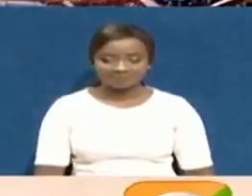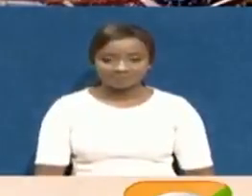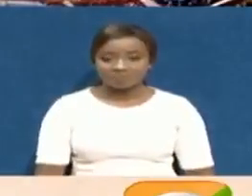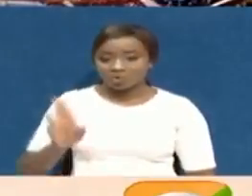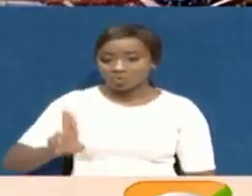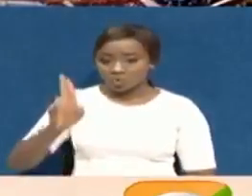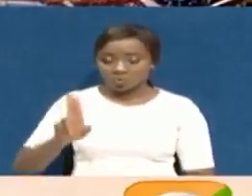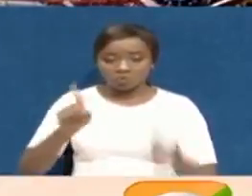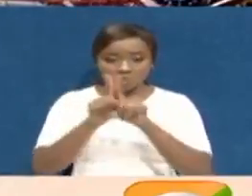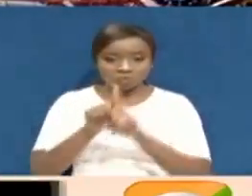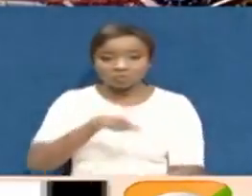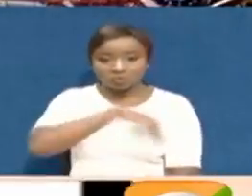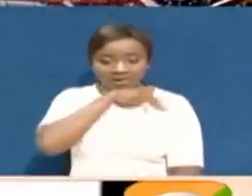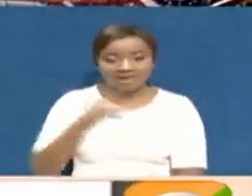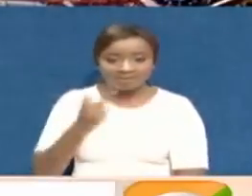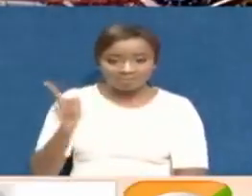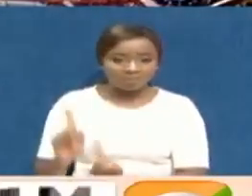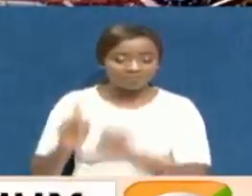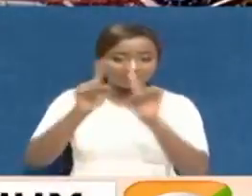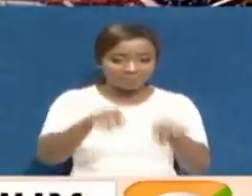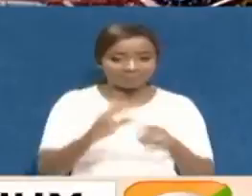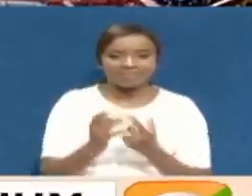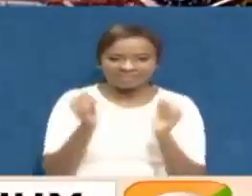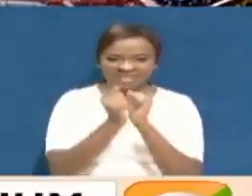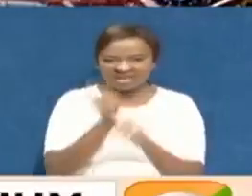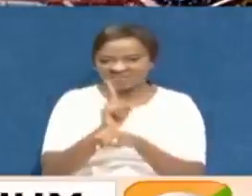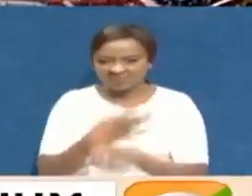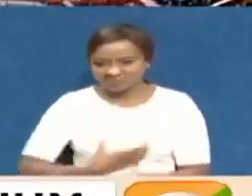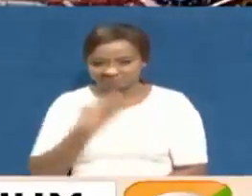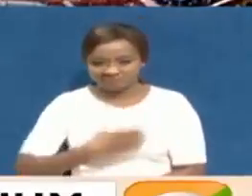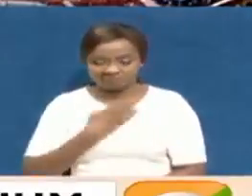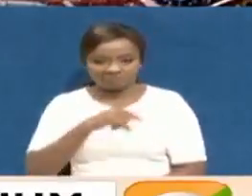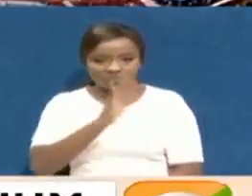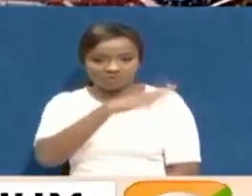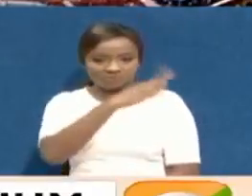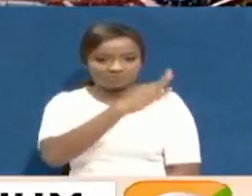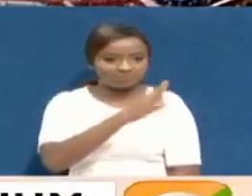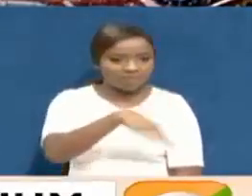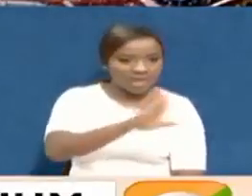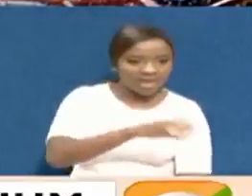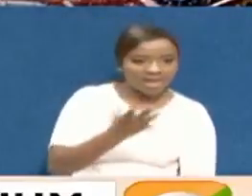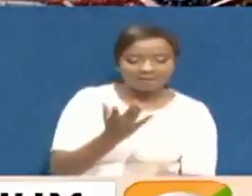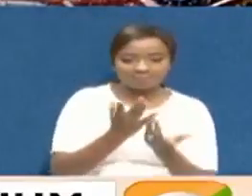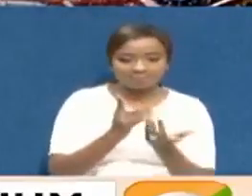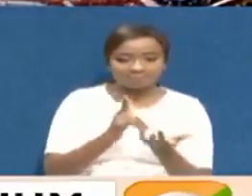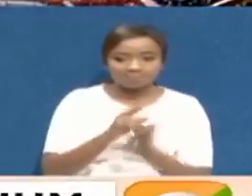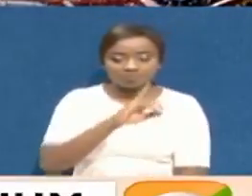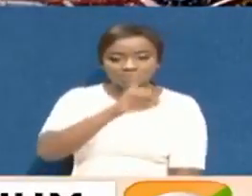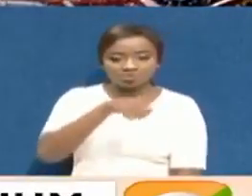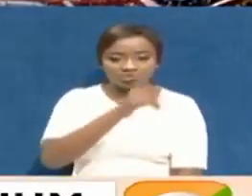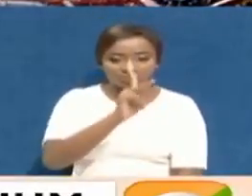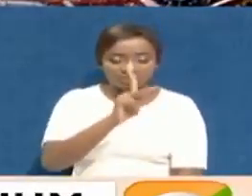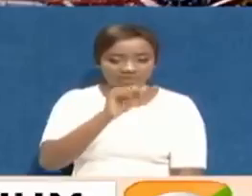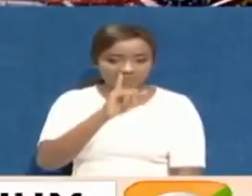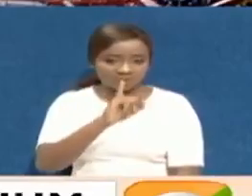President Uhuru Kenyatta and ODM leader Raila Odinga made an impromptu 10-minute inspection this afternoon of the ongoing works at the Jomo Kenyatta International Stadium